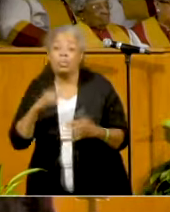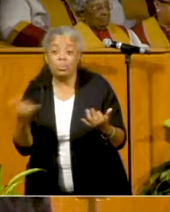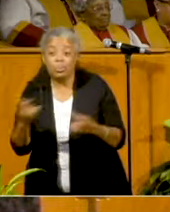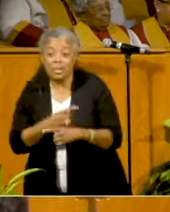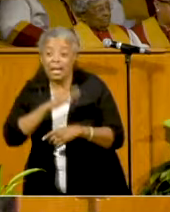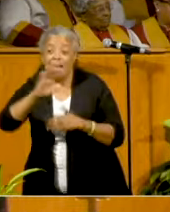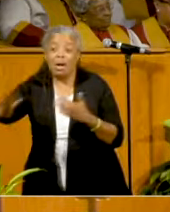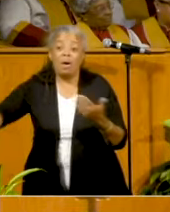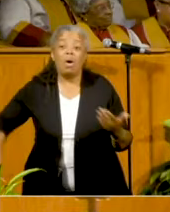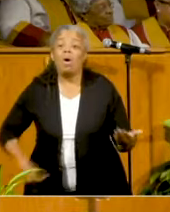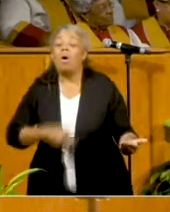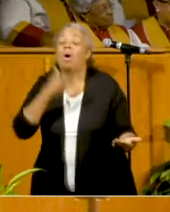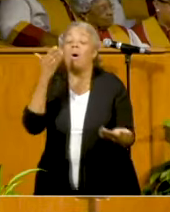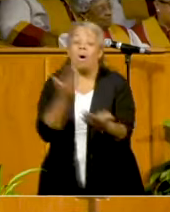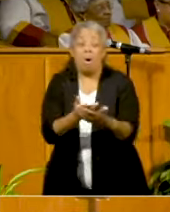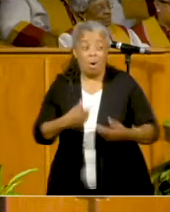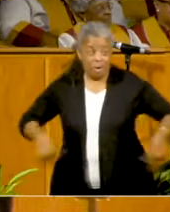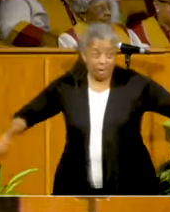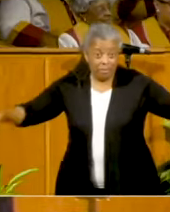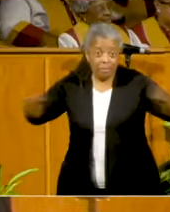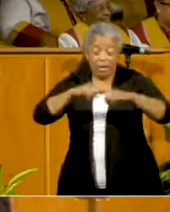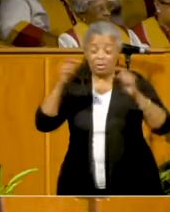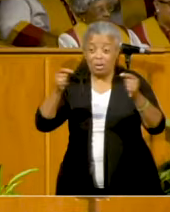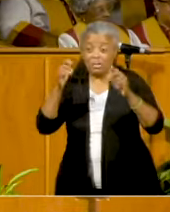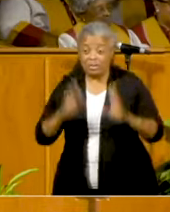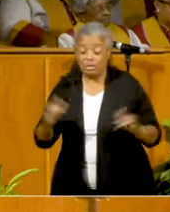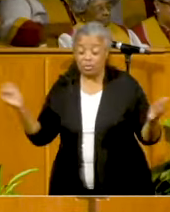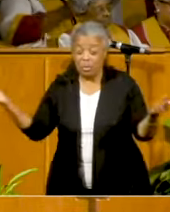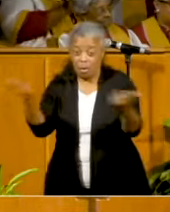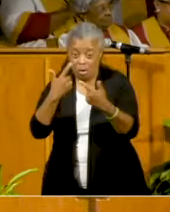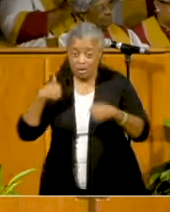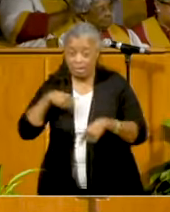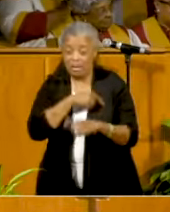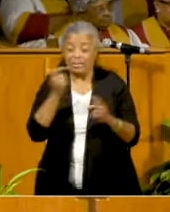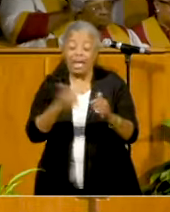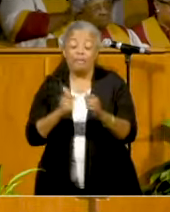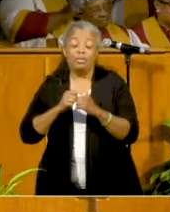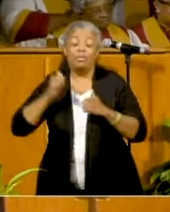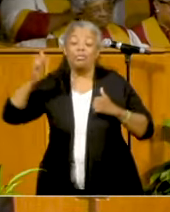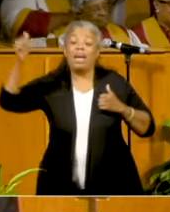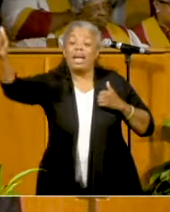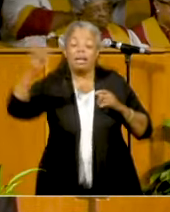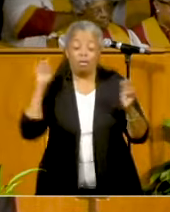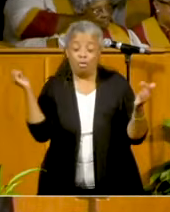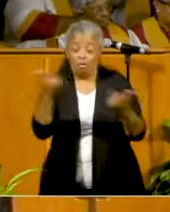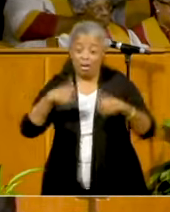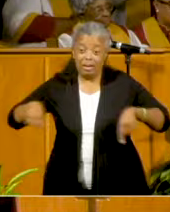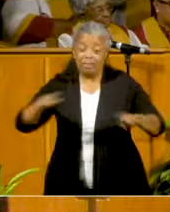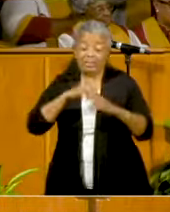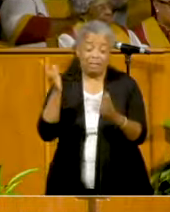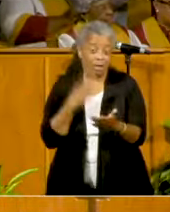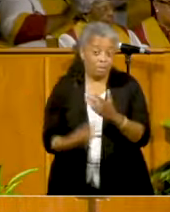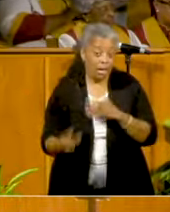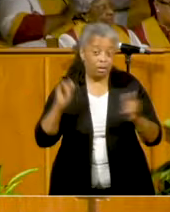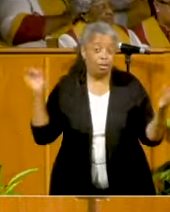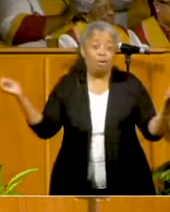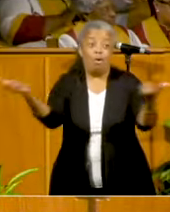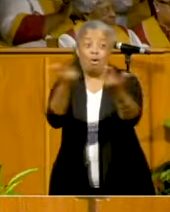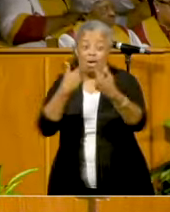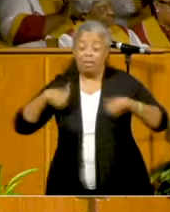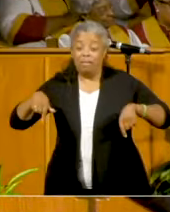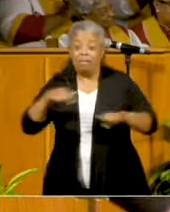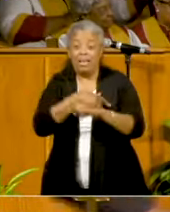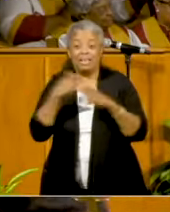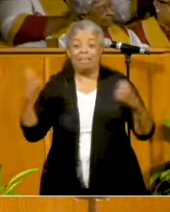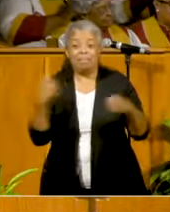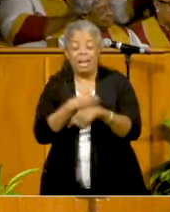today, all of us are sinners. All of us have strayed. All of us have failed. All of us